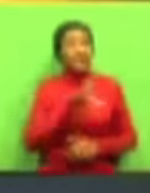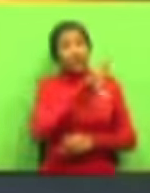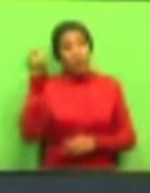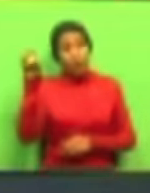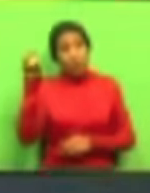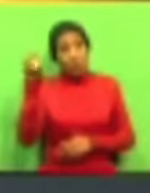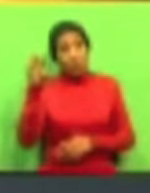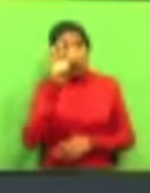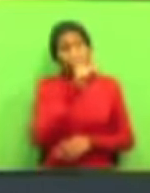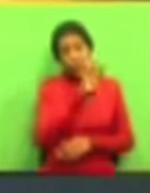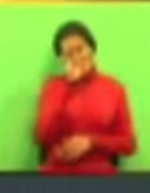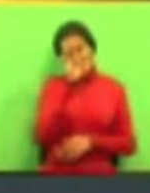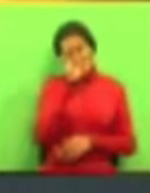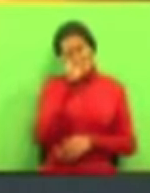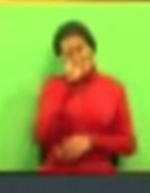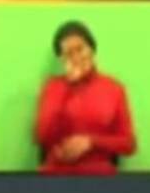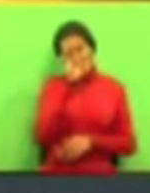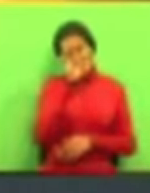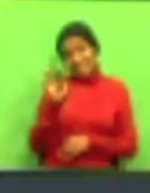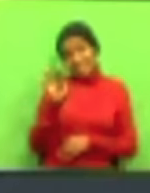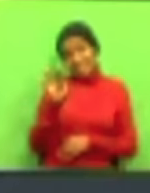Noes, 43.